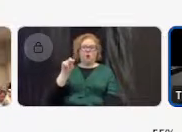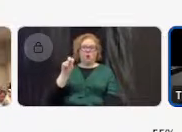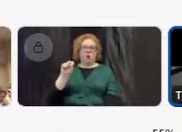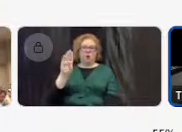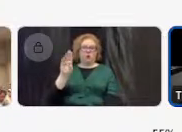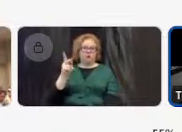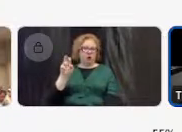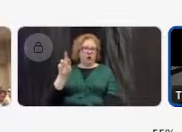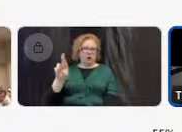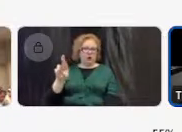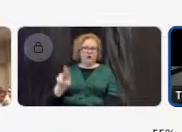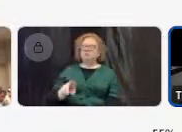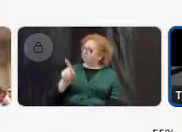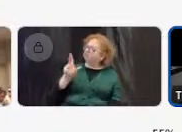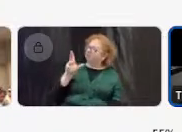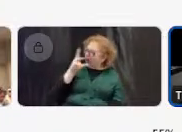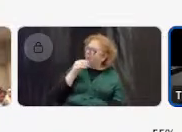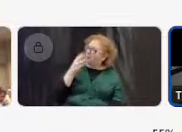saying that correctly.